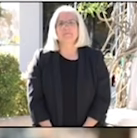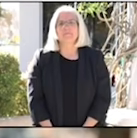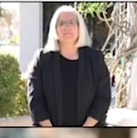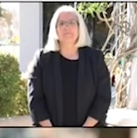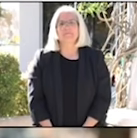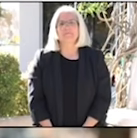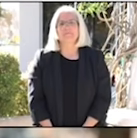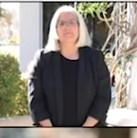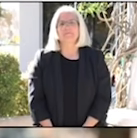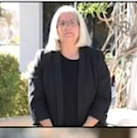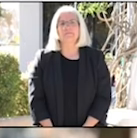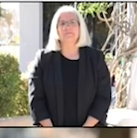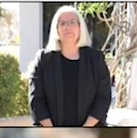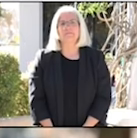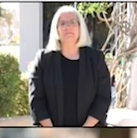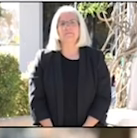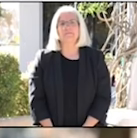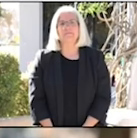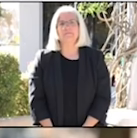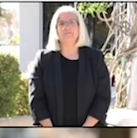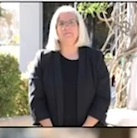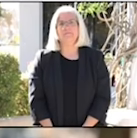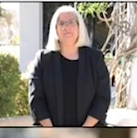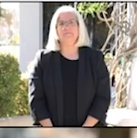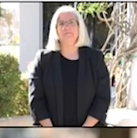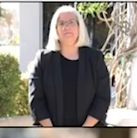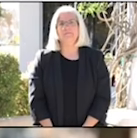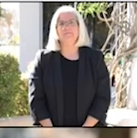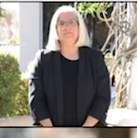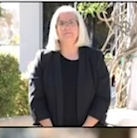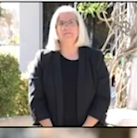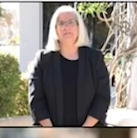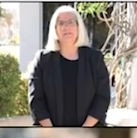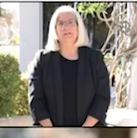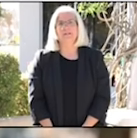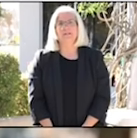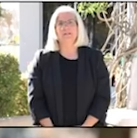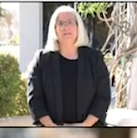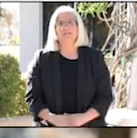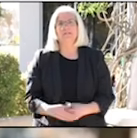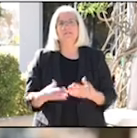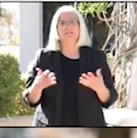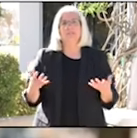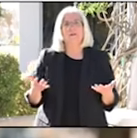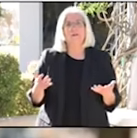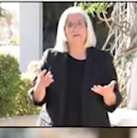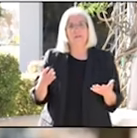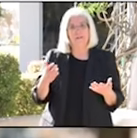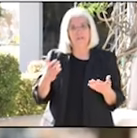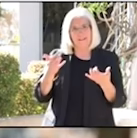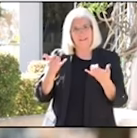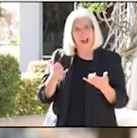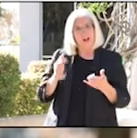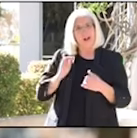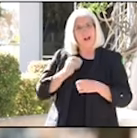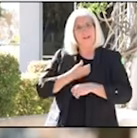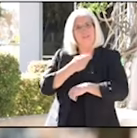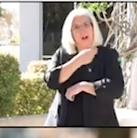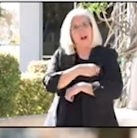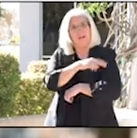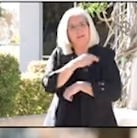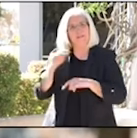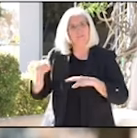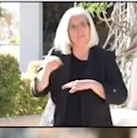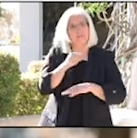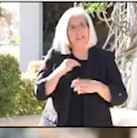So this is our hospitalizations are a significant concern, and they are the primary driver